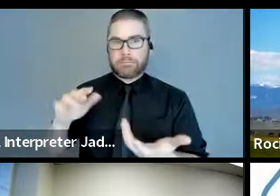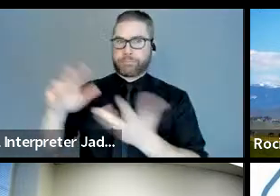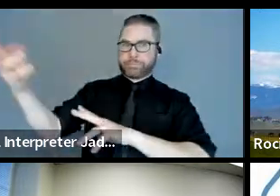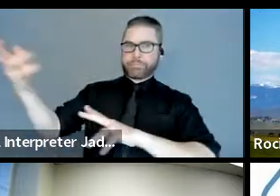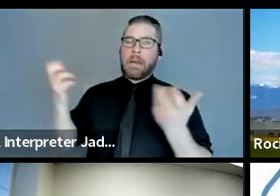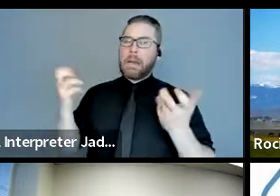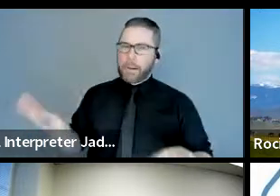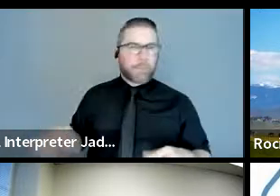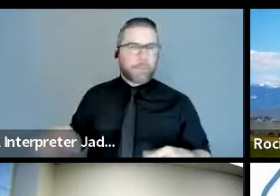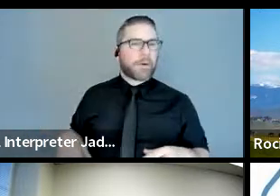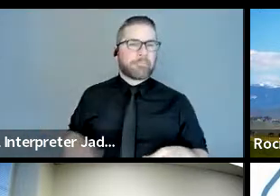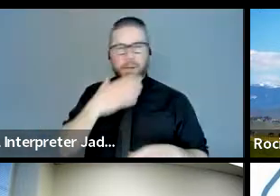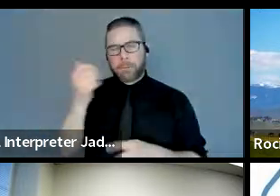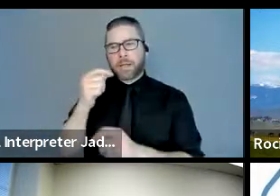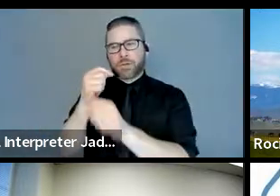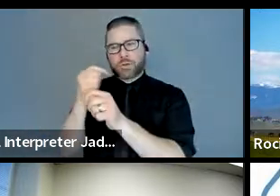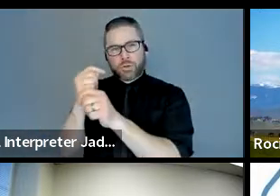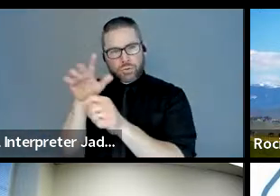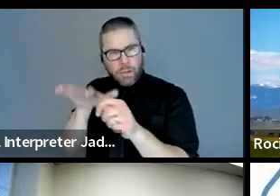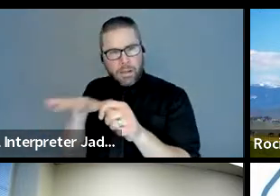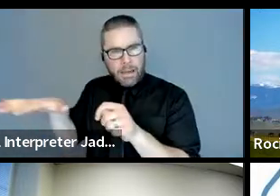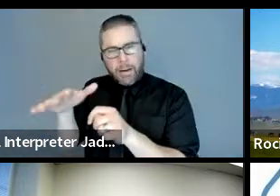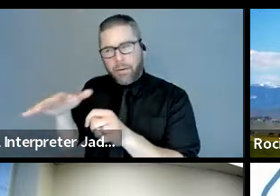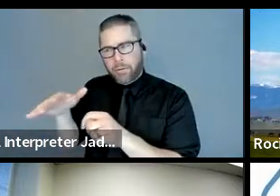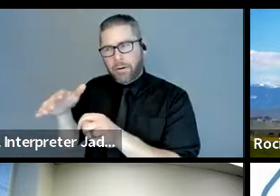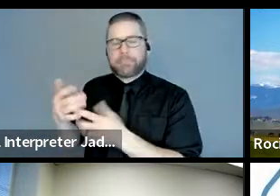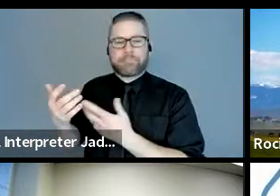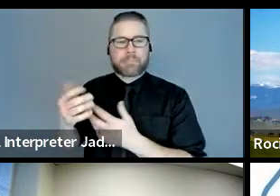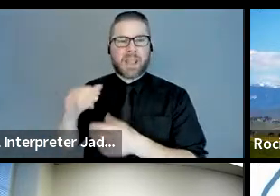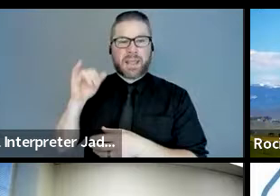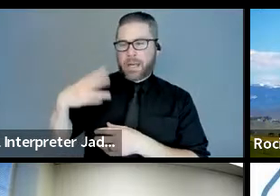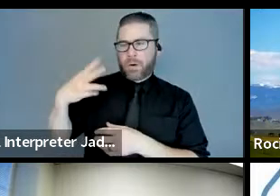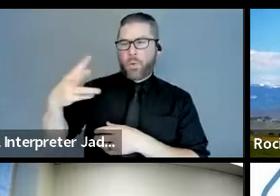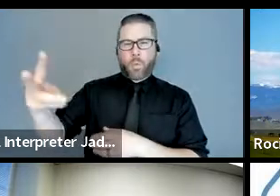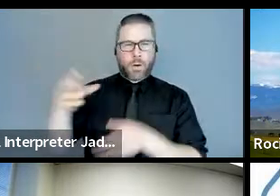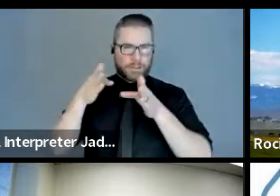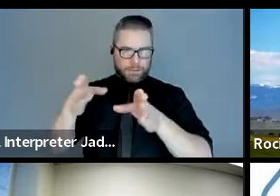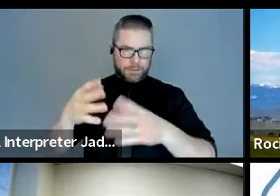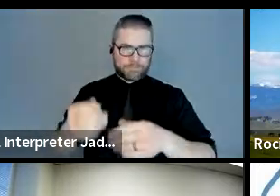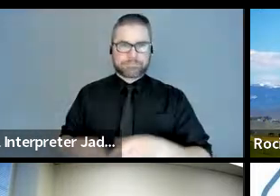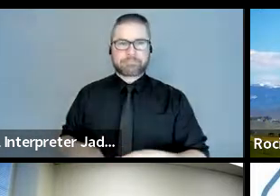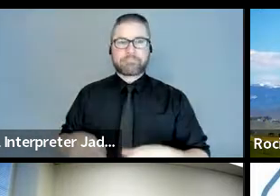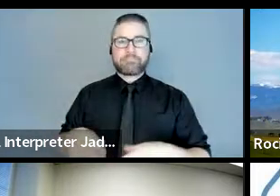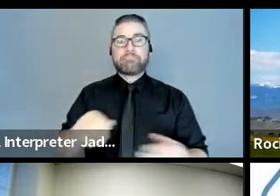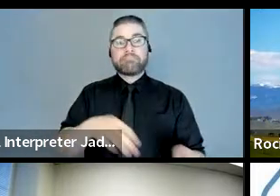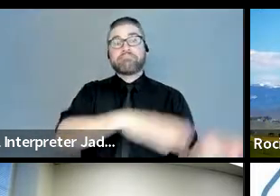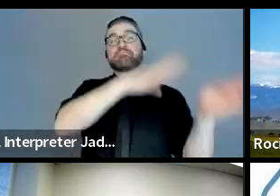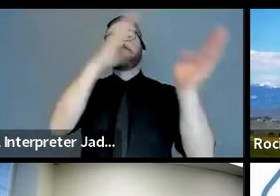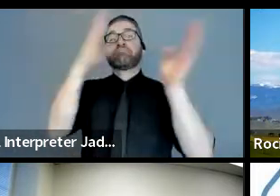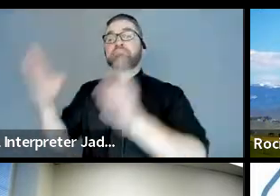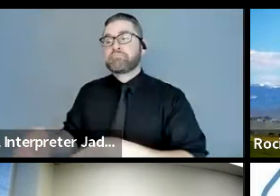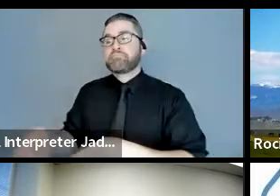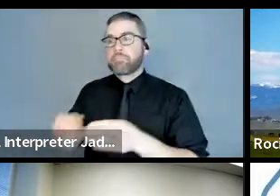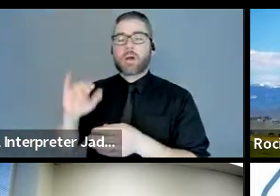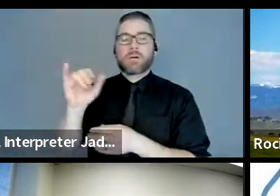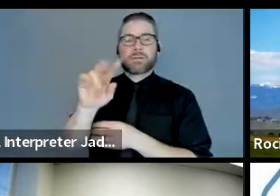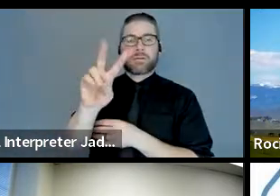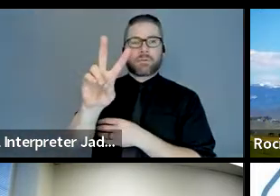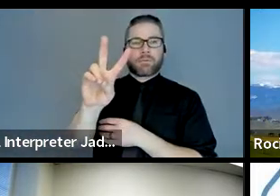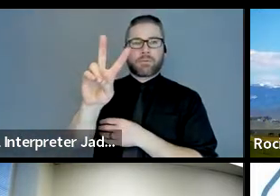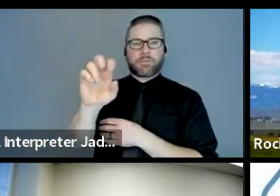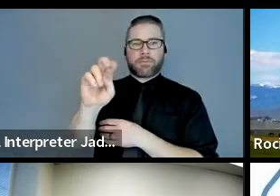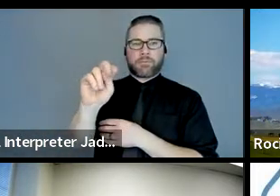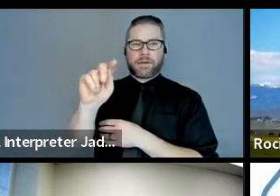at for Washington Street. And then the other section is Ventura Avenue between Washington